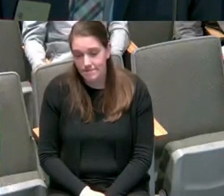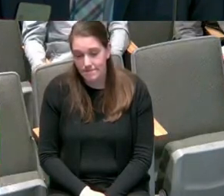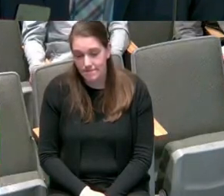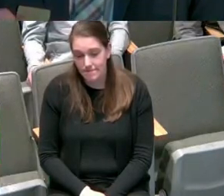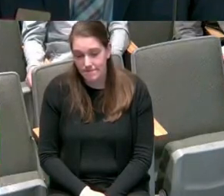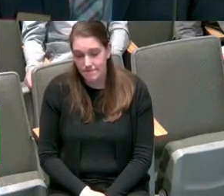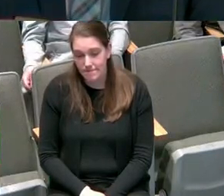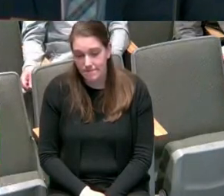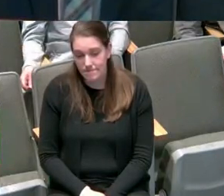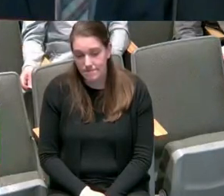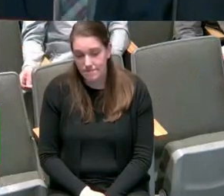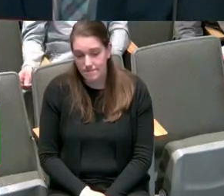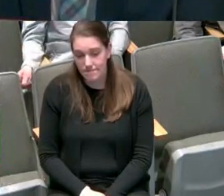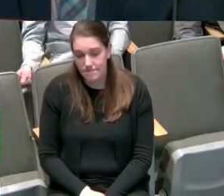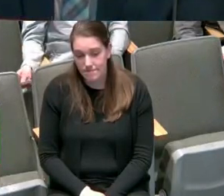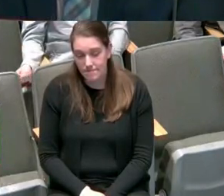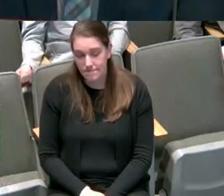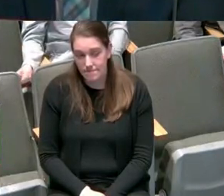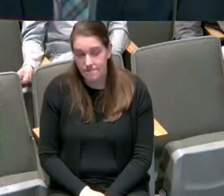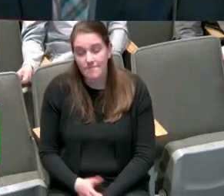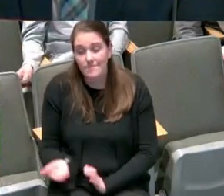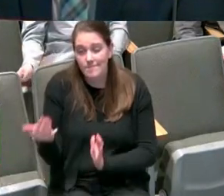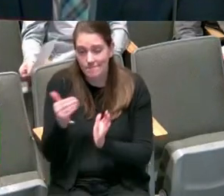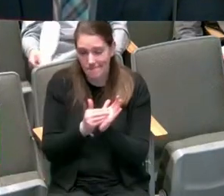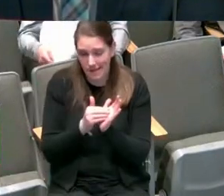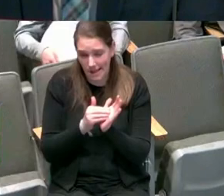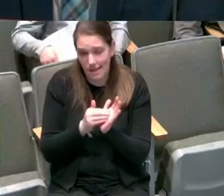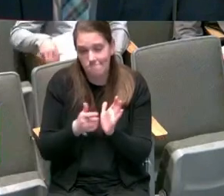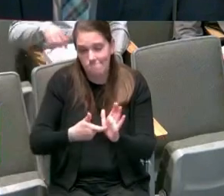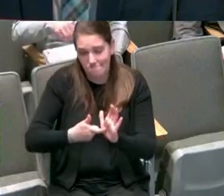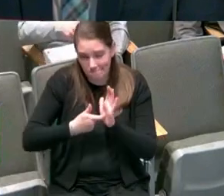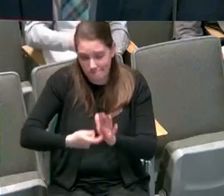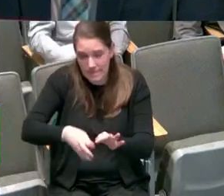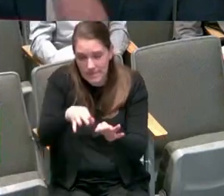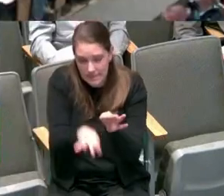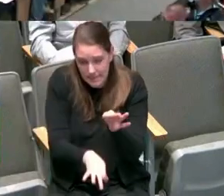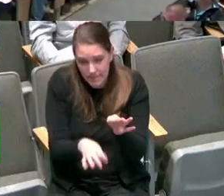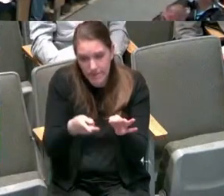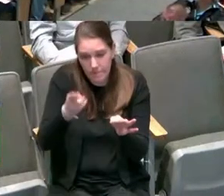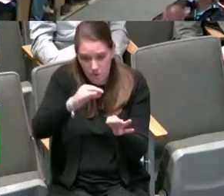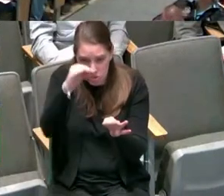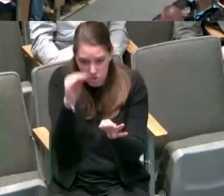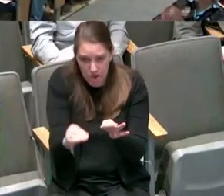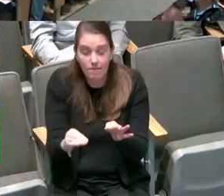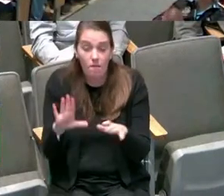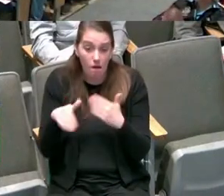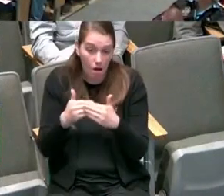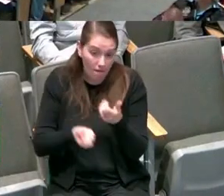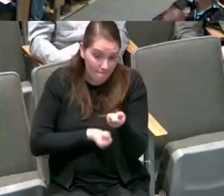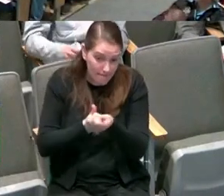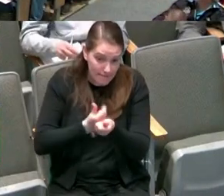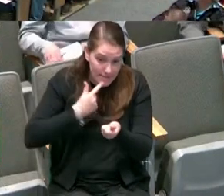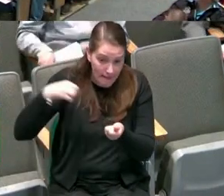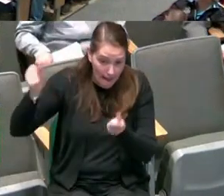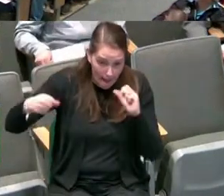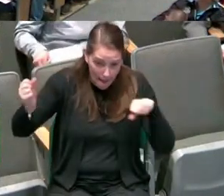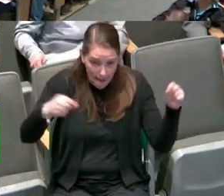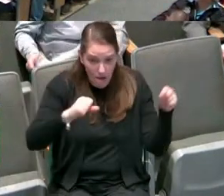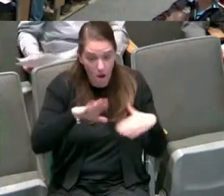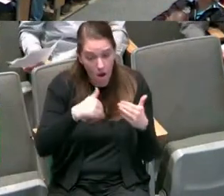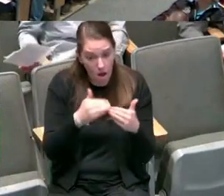okay again we need a simple majority all in favor please say aye all